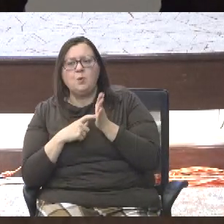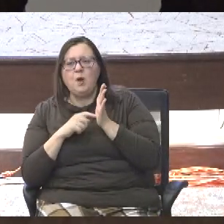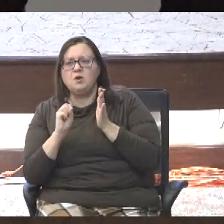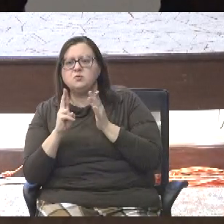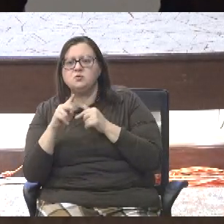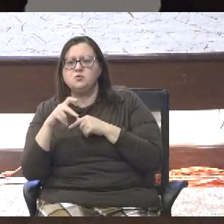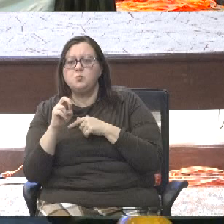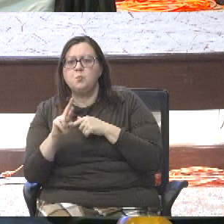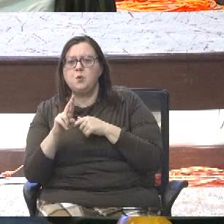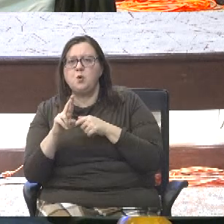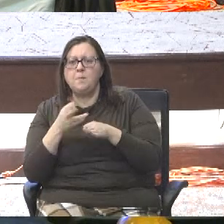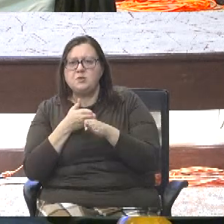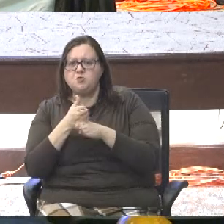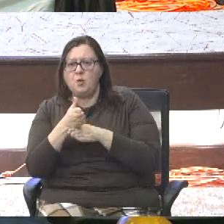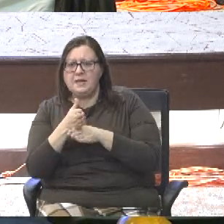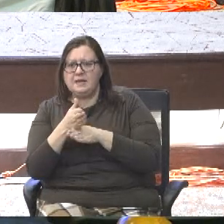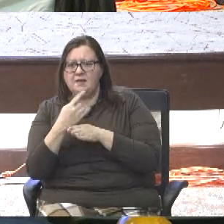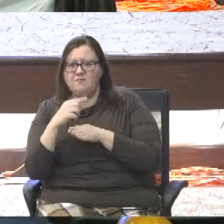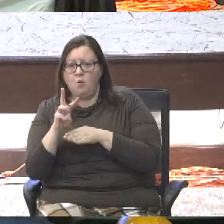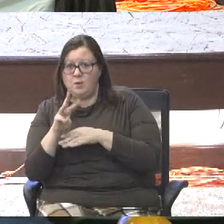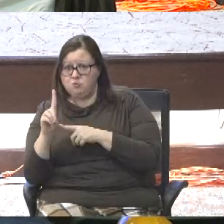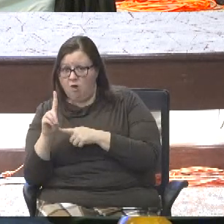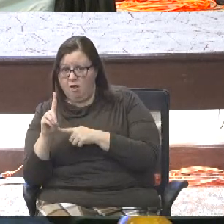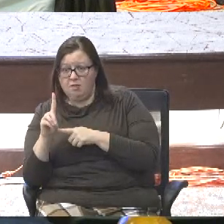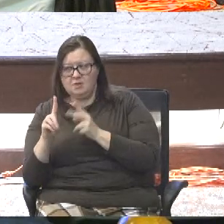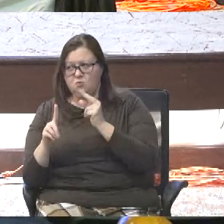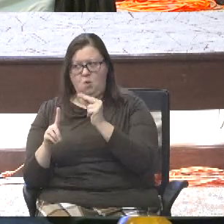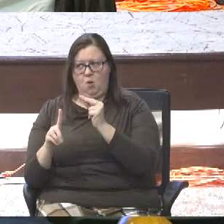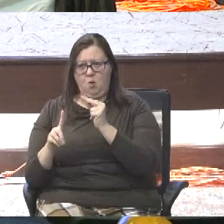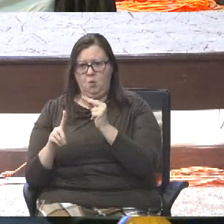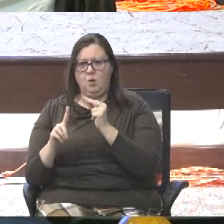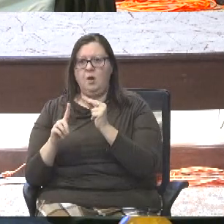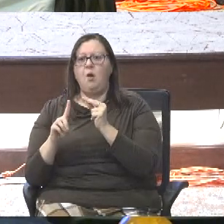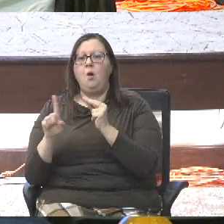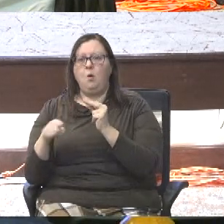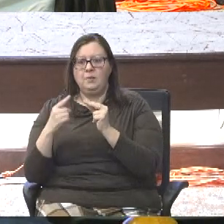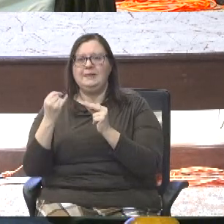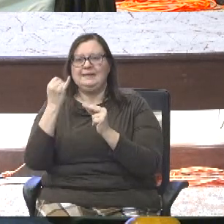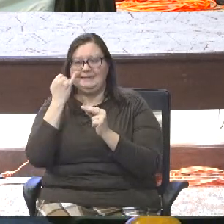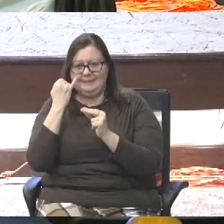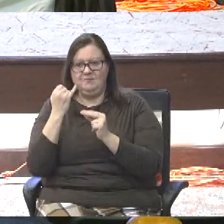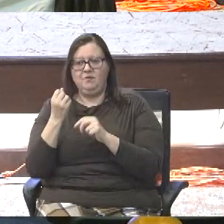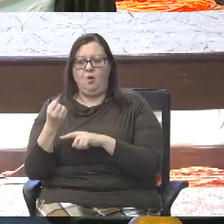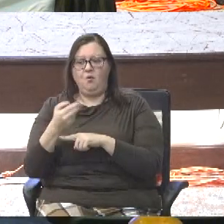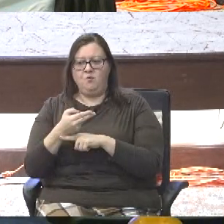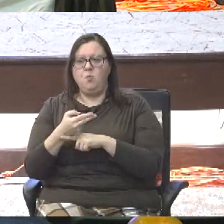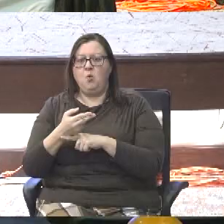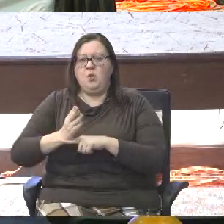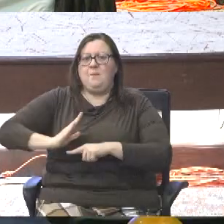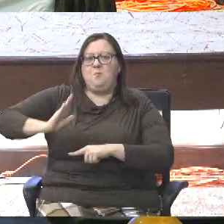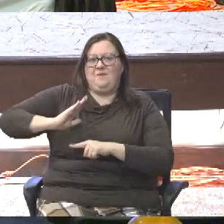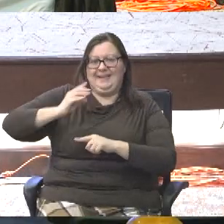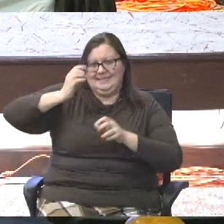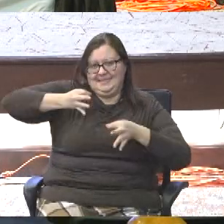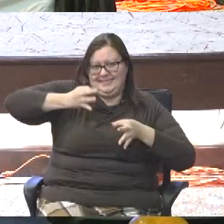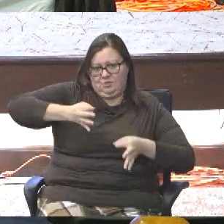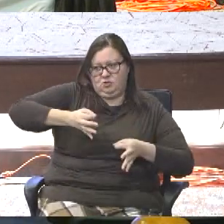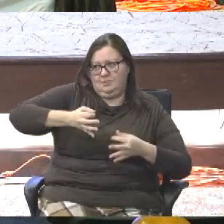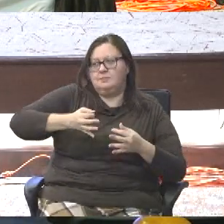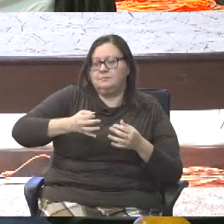approve the withdrawal on that? Or? No, just Okay. on... Just if we were to overrule the If we were to previously made overrule. decisions. Great. Good